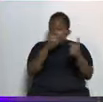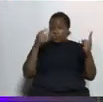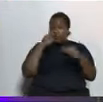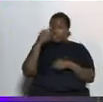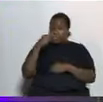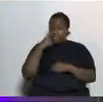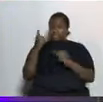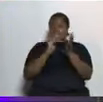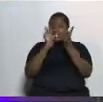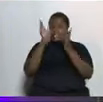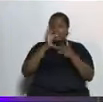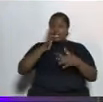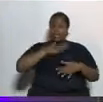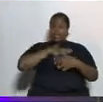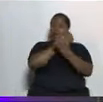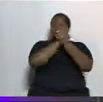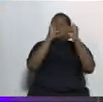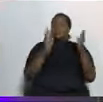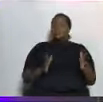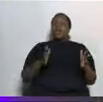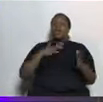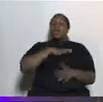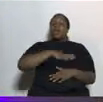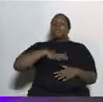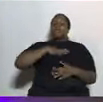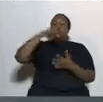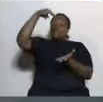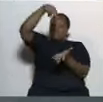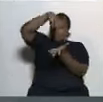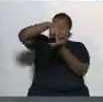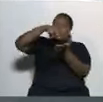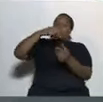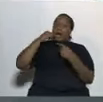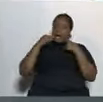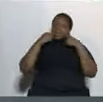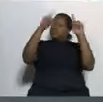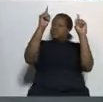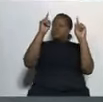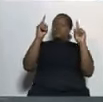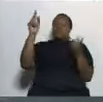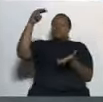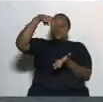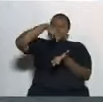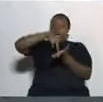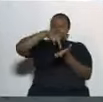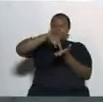Jesus is my Savior? Can you stand up and say that tonight? Let's stand.